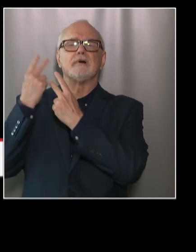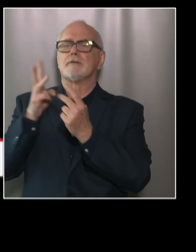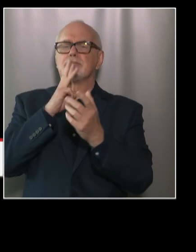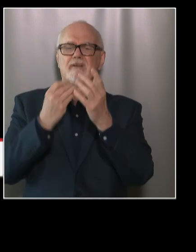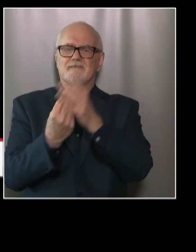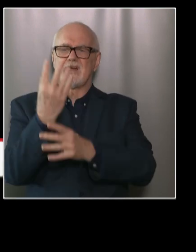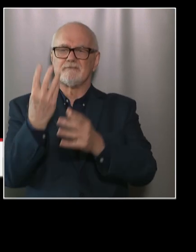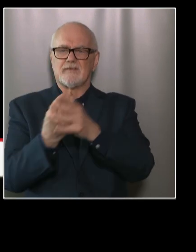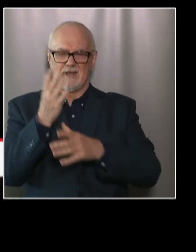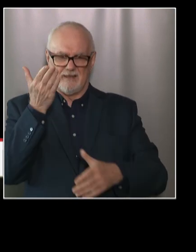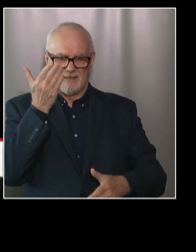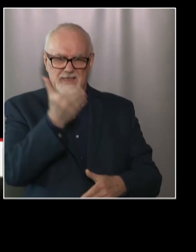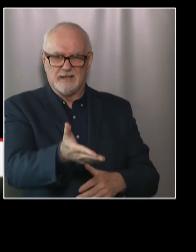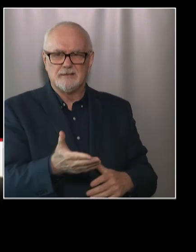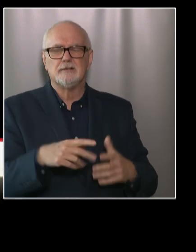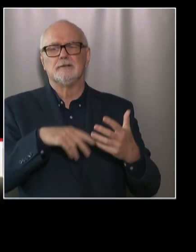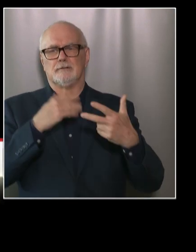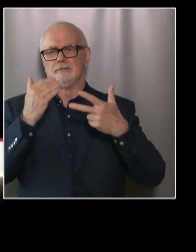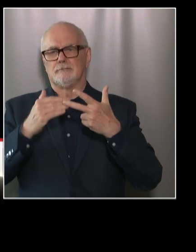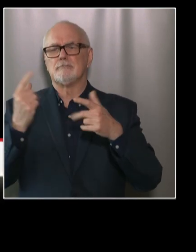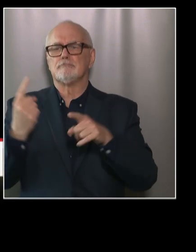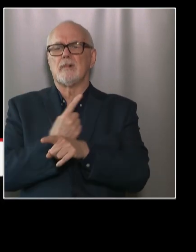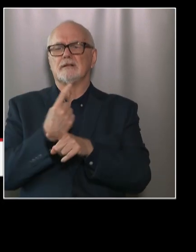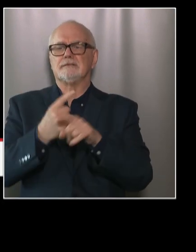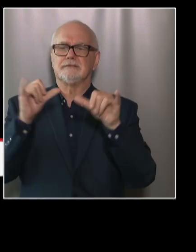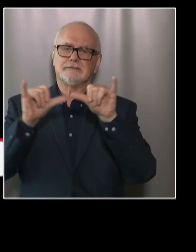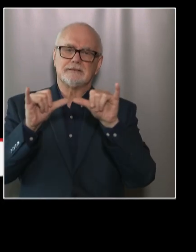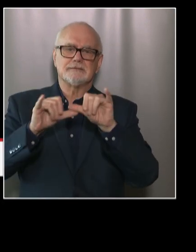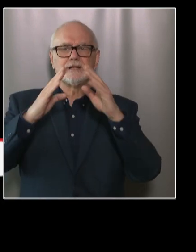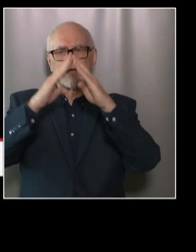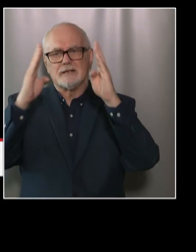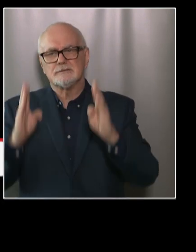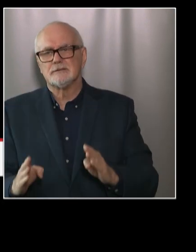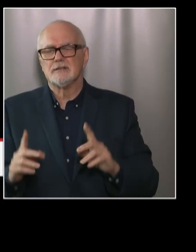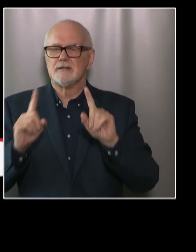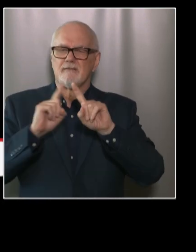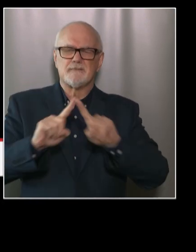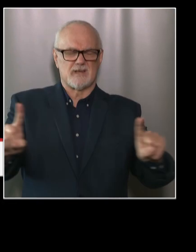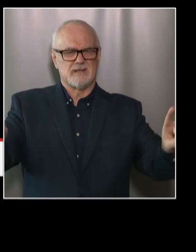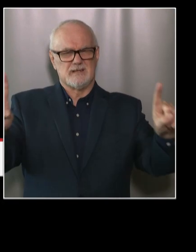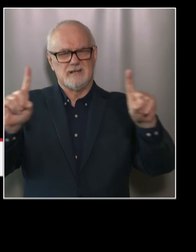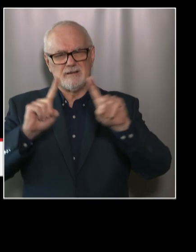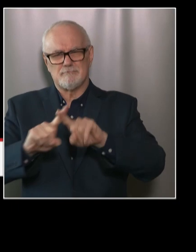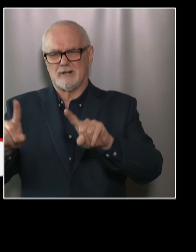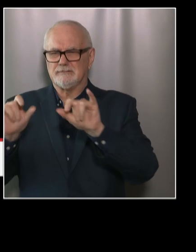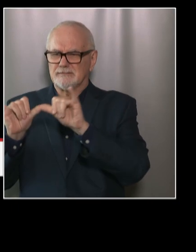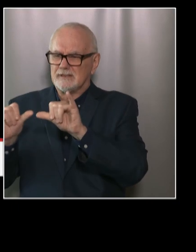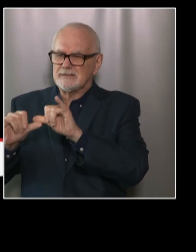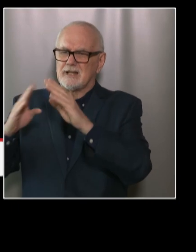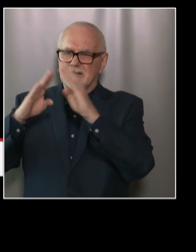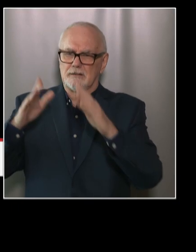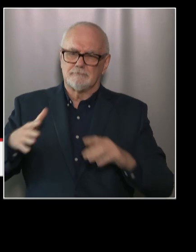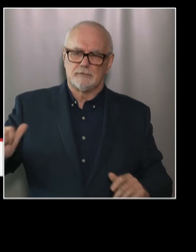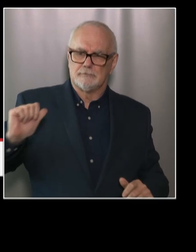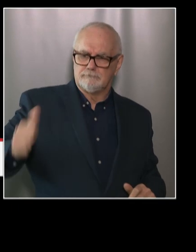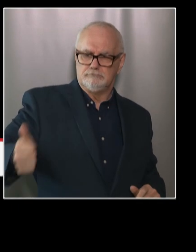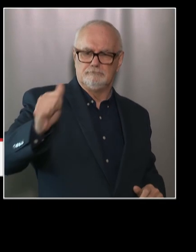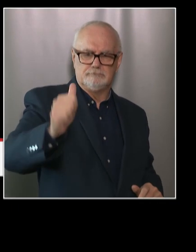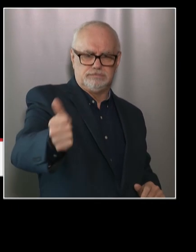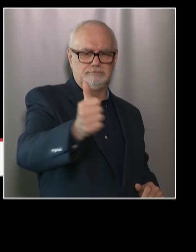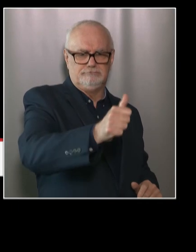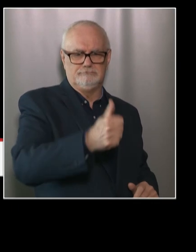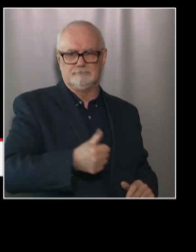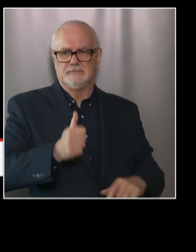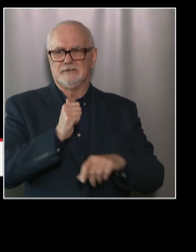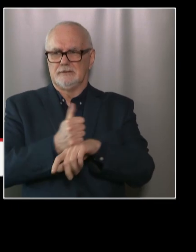silos, regulator houses, and sand bins. Our long-standing development partners at EYA, Trammell Crow, and Gyre